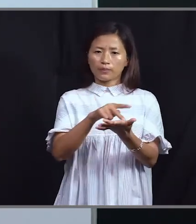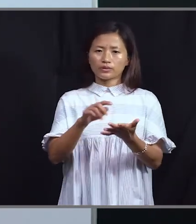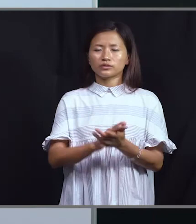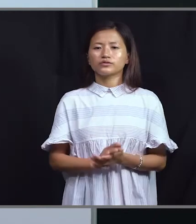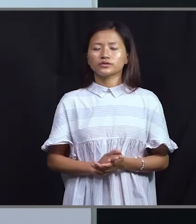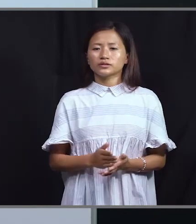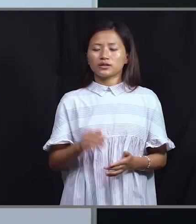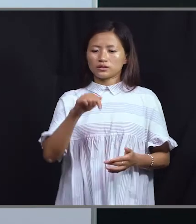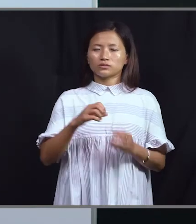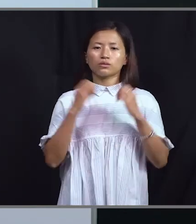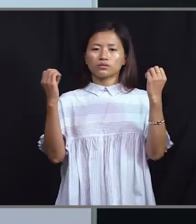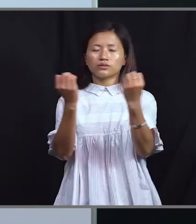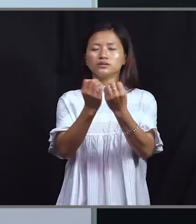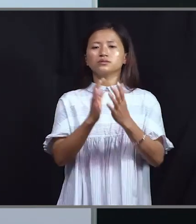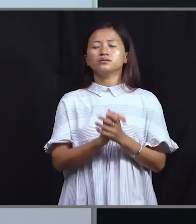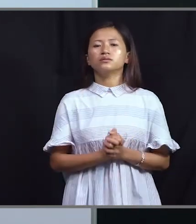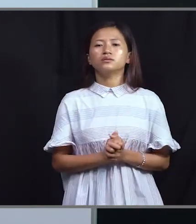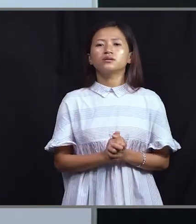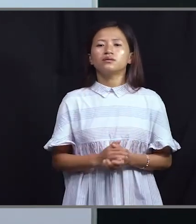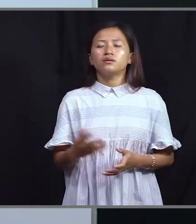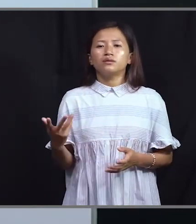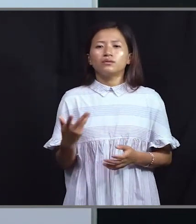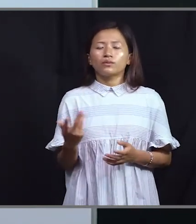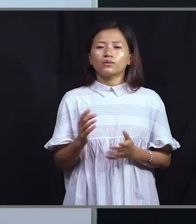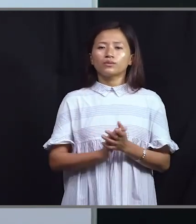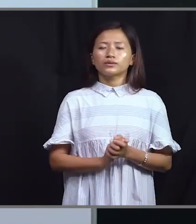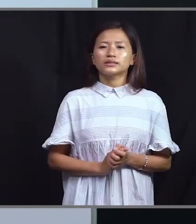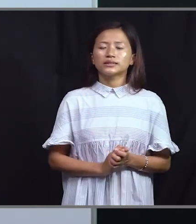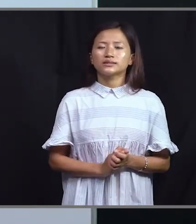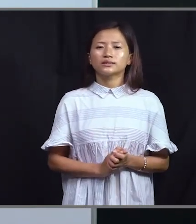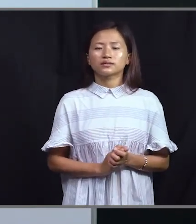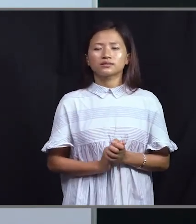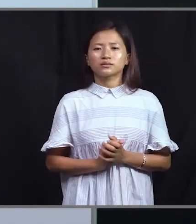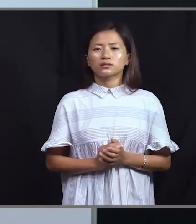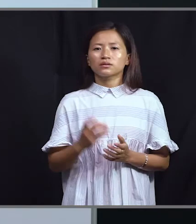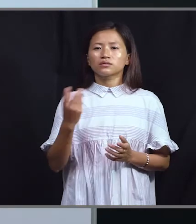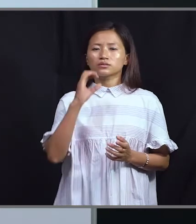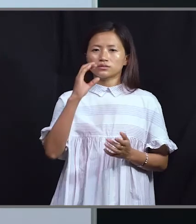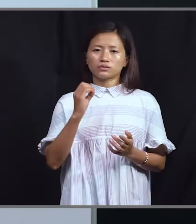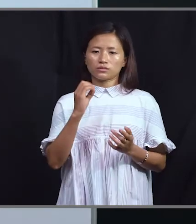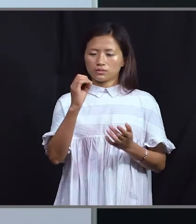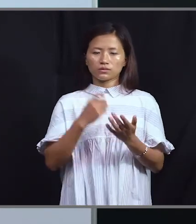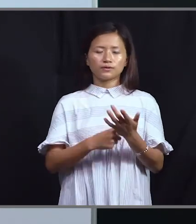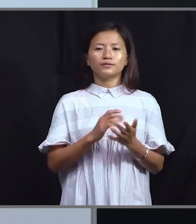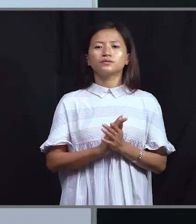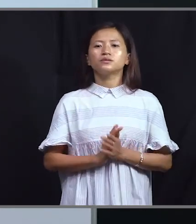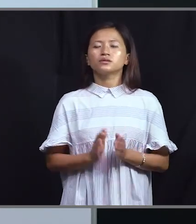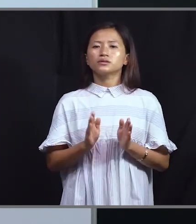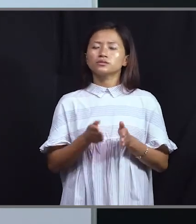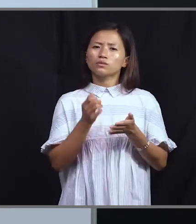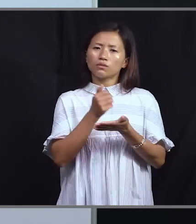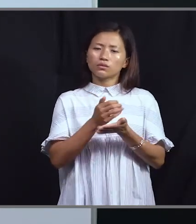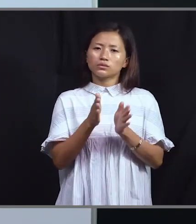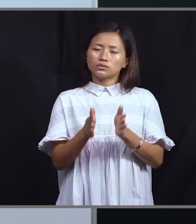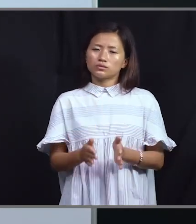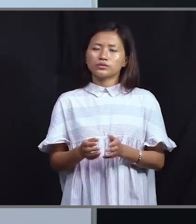the organization. Okay, so this coordination does is that in order to bring harmony